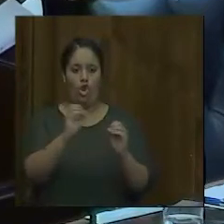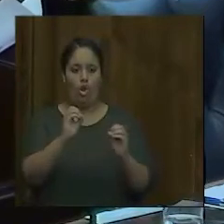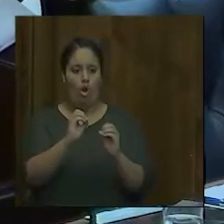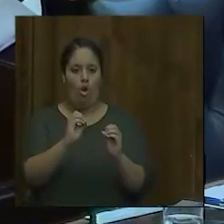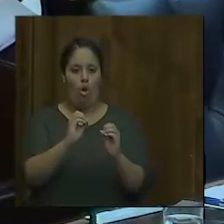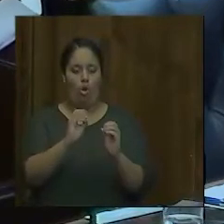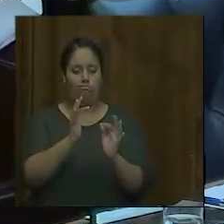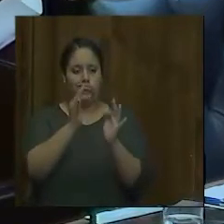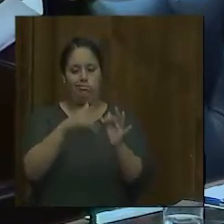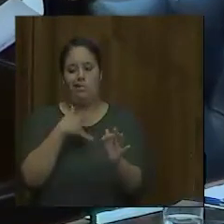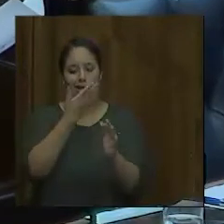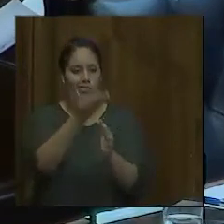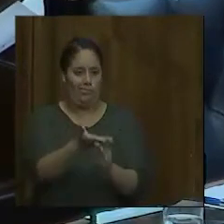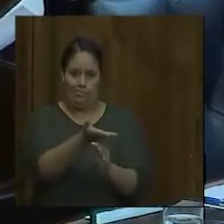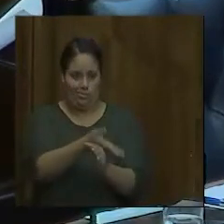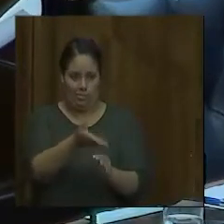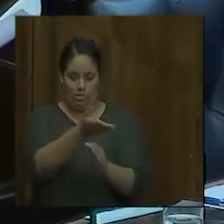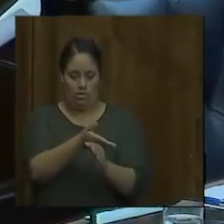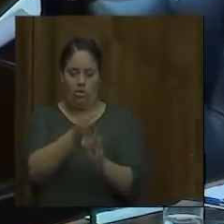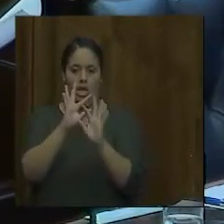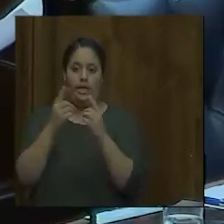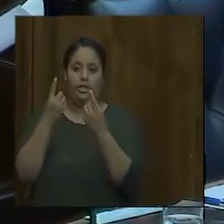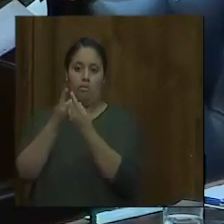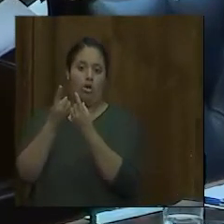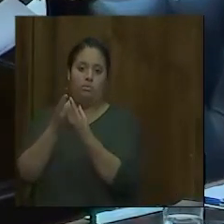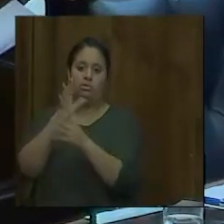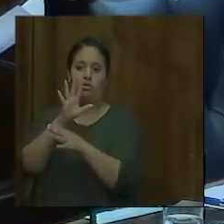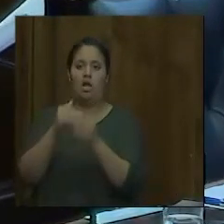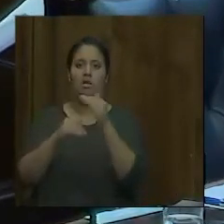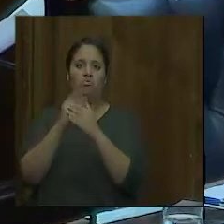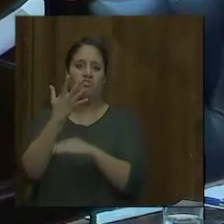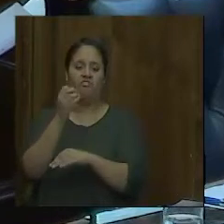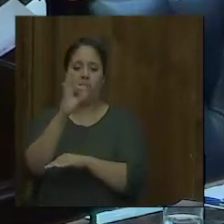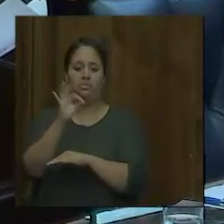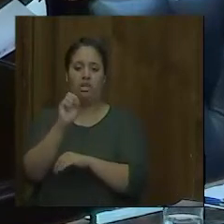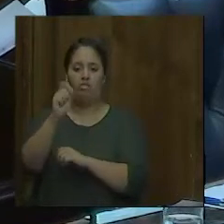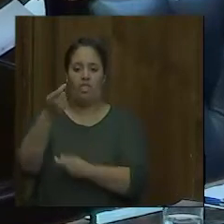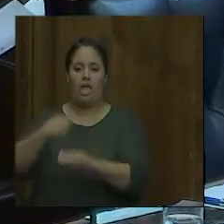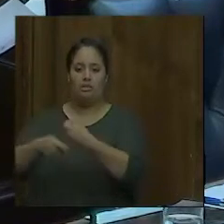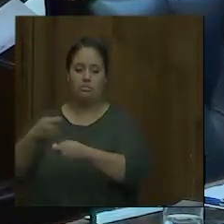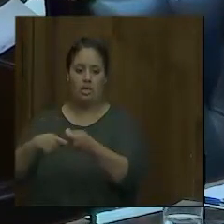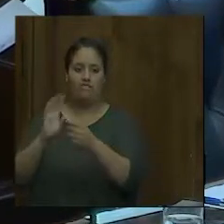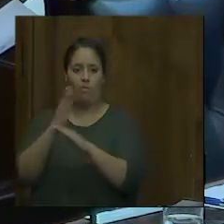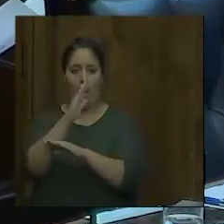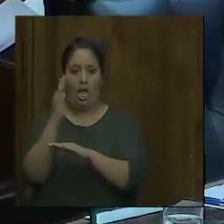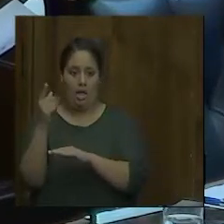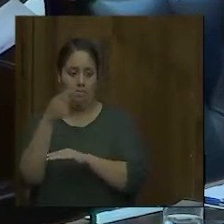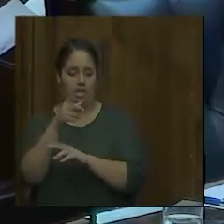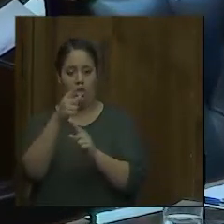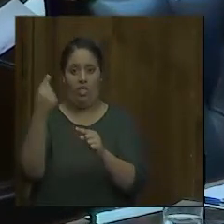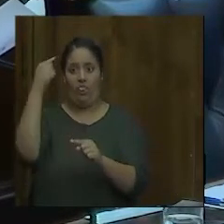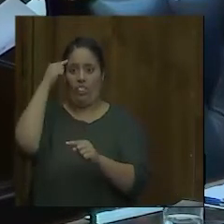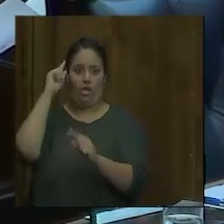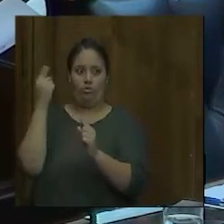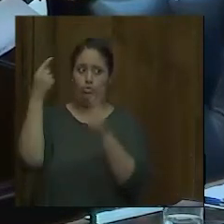The department, with close to 50% of its expenditure on libraries, didn't even think